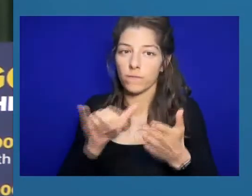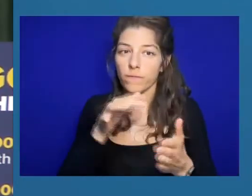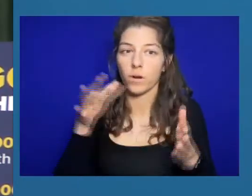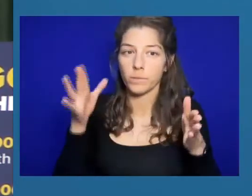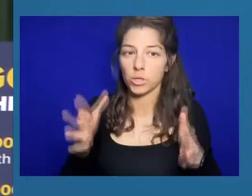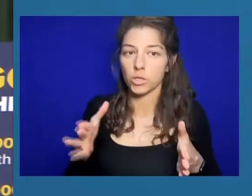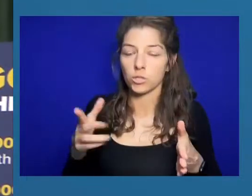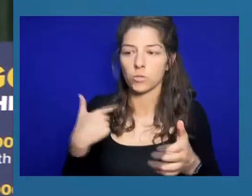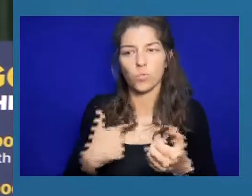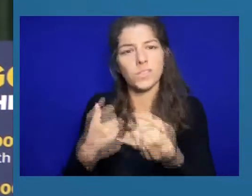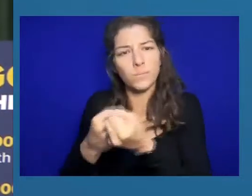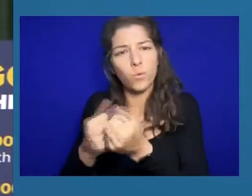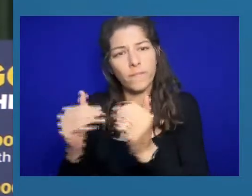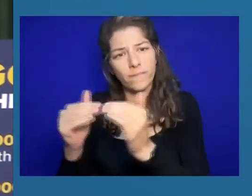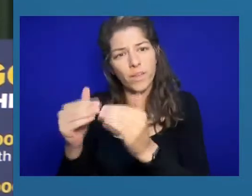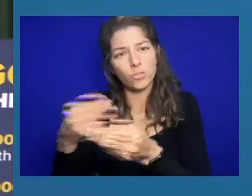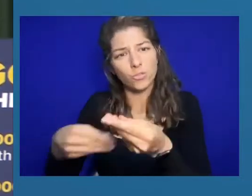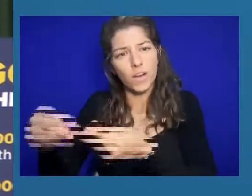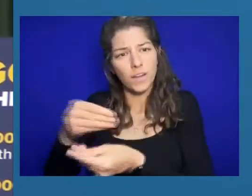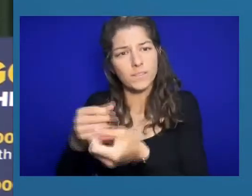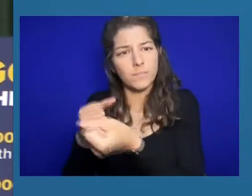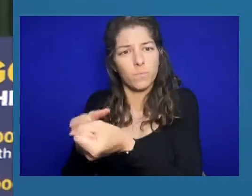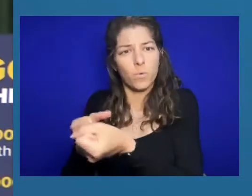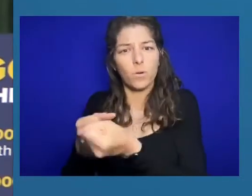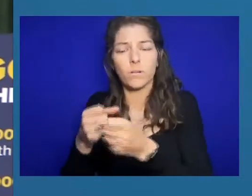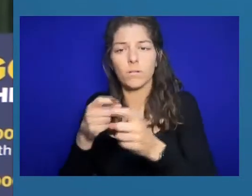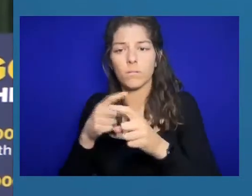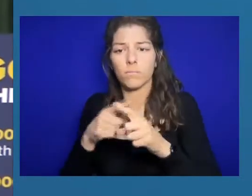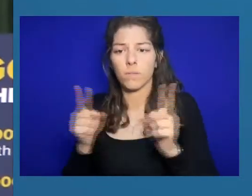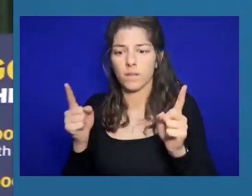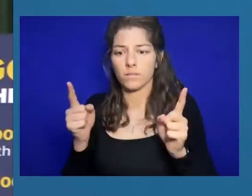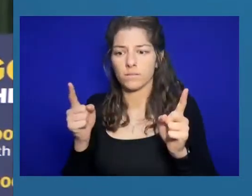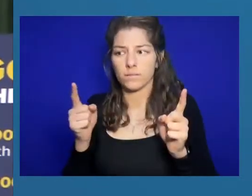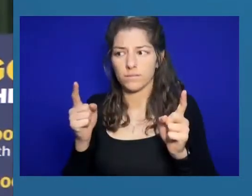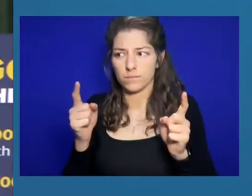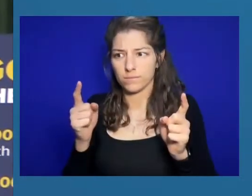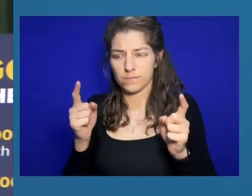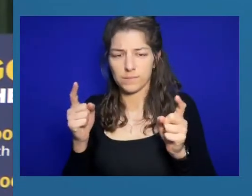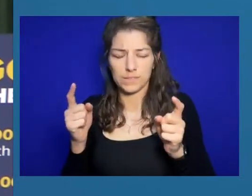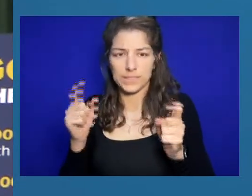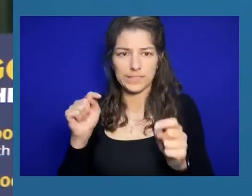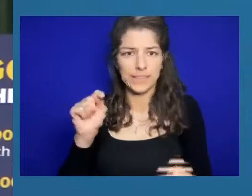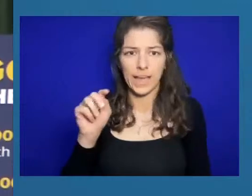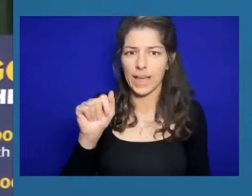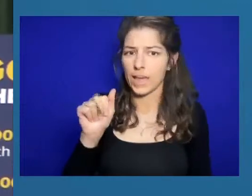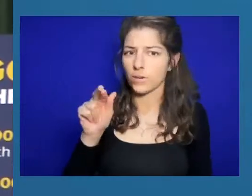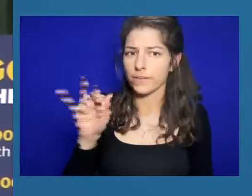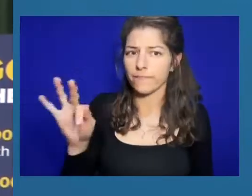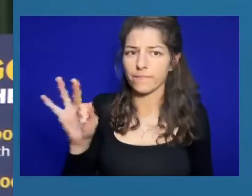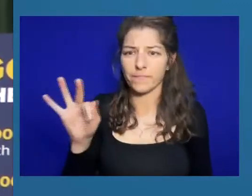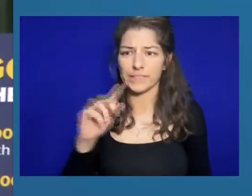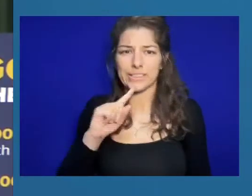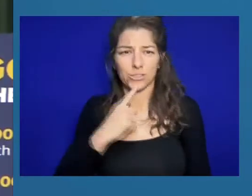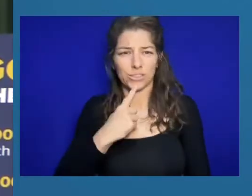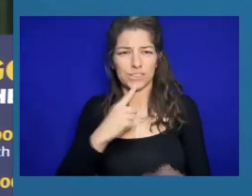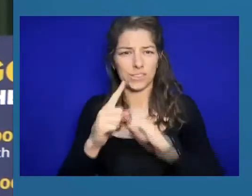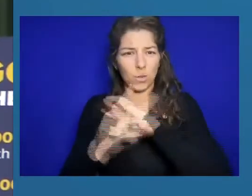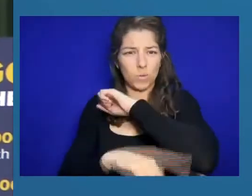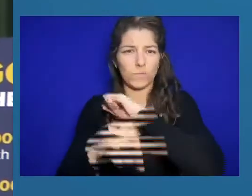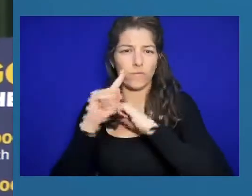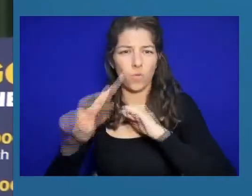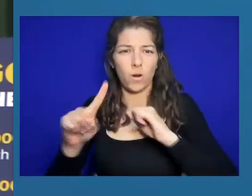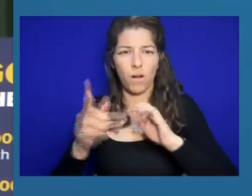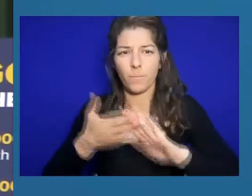support fair trade, but the imposition of steep and unpredictable tariffs has serious consequences for our